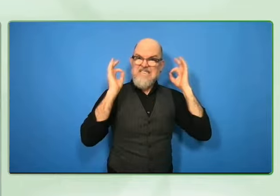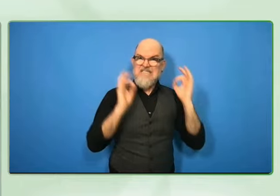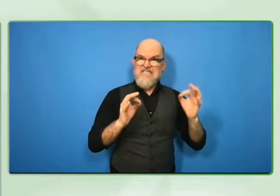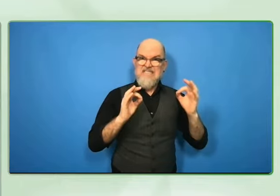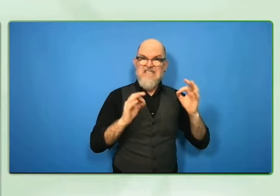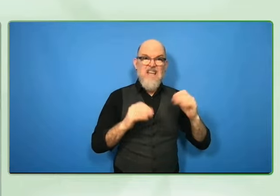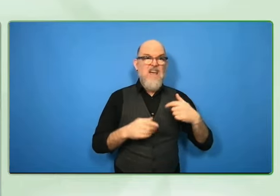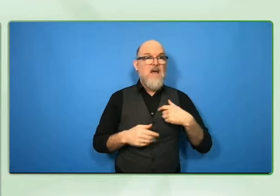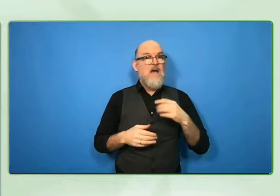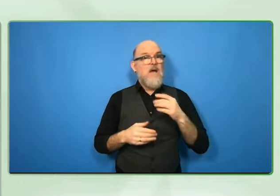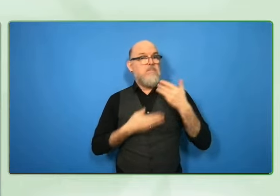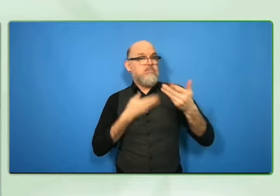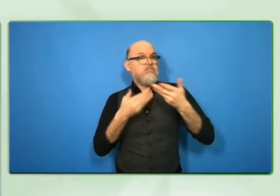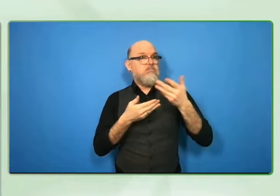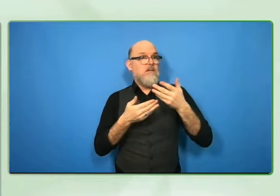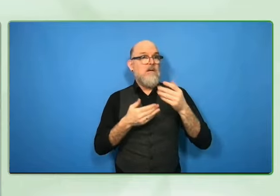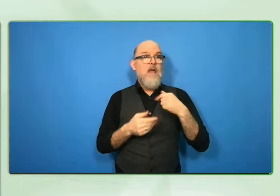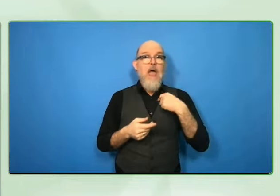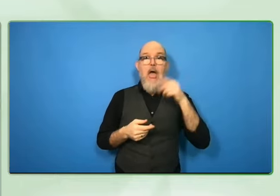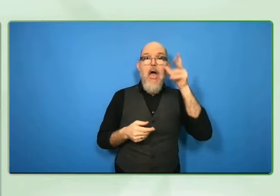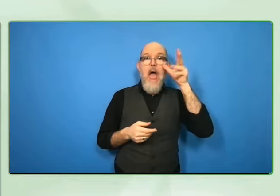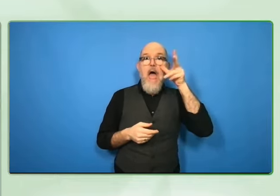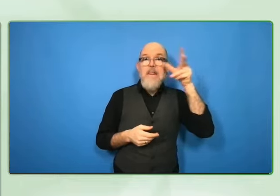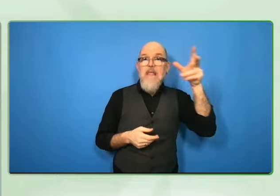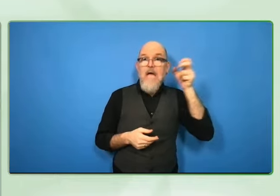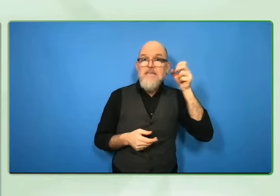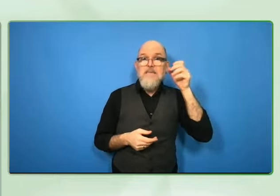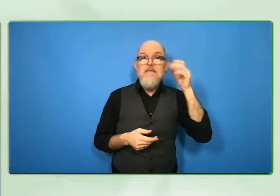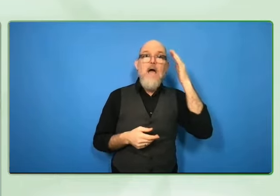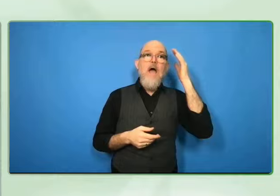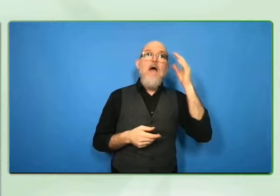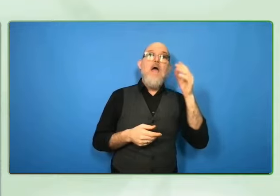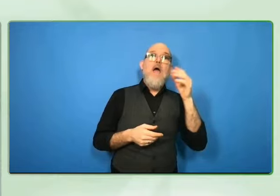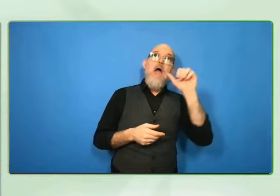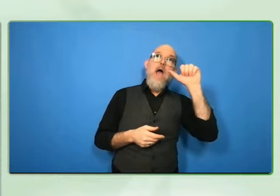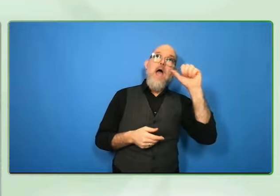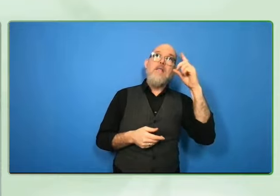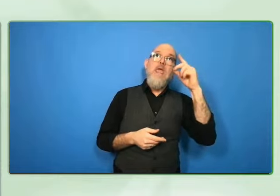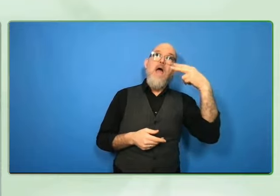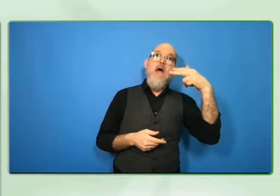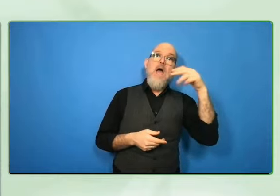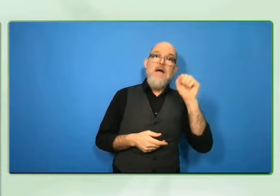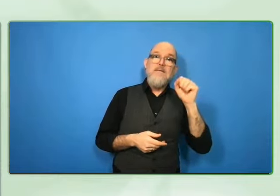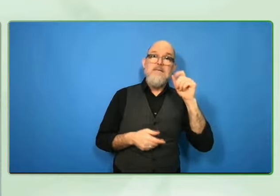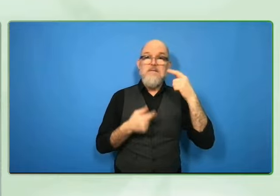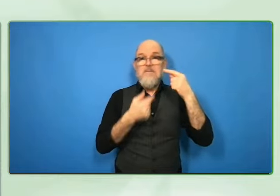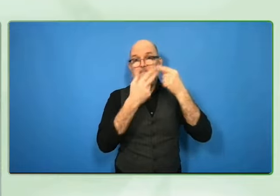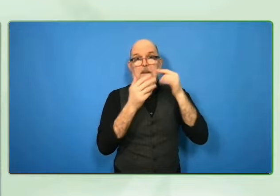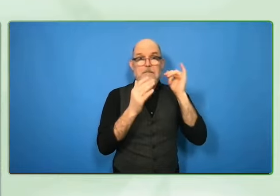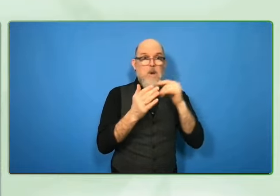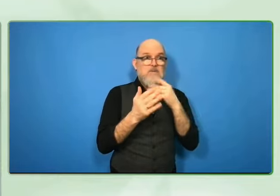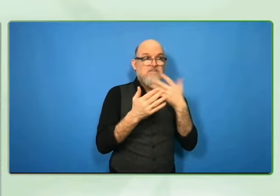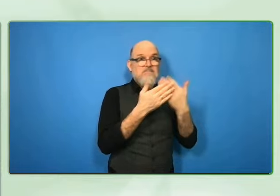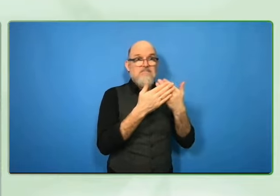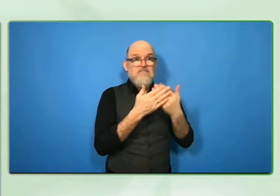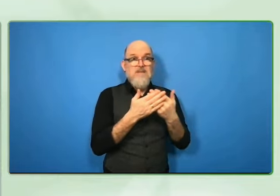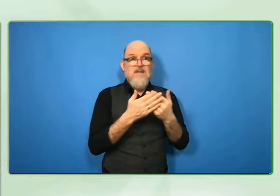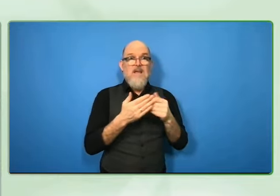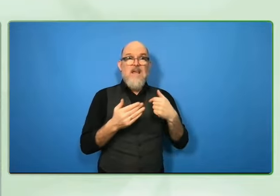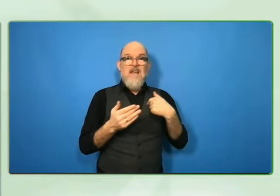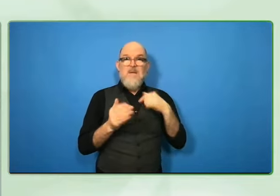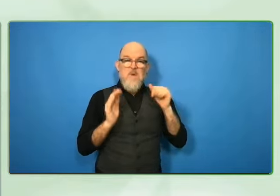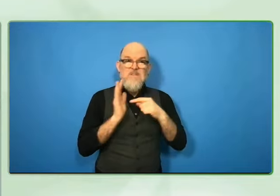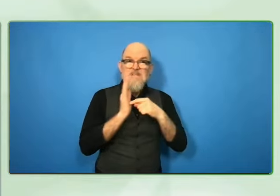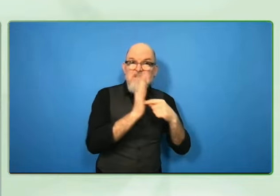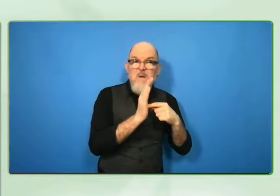more efficient. Why do I now need a medical documentation to prove that I will be more productive with that? So as